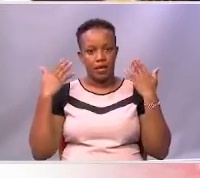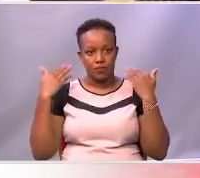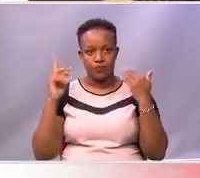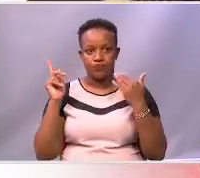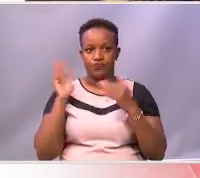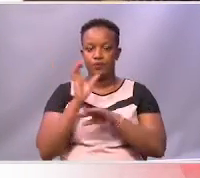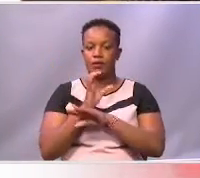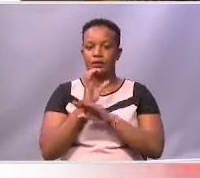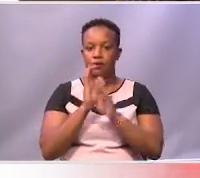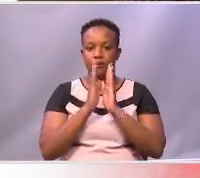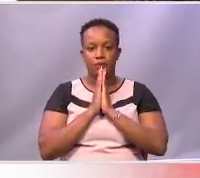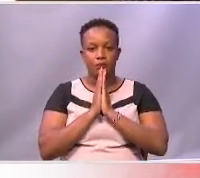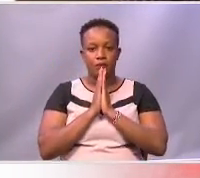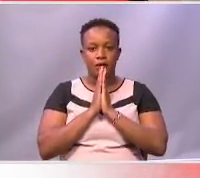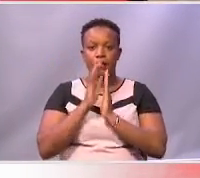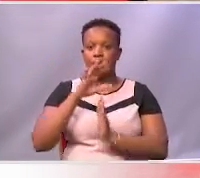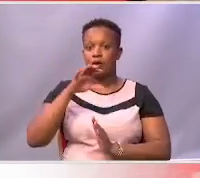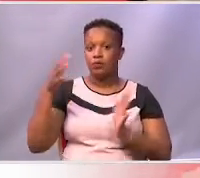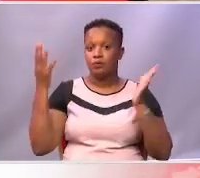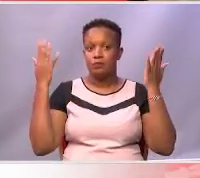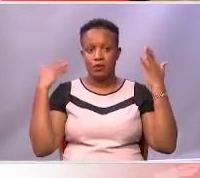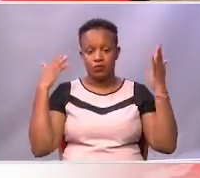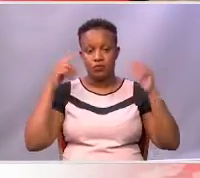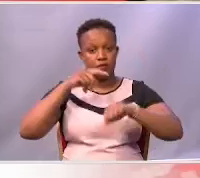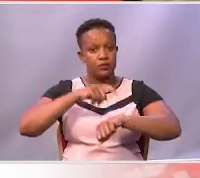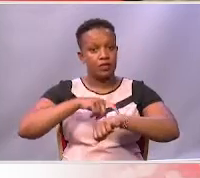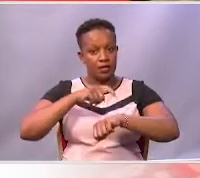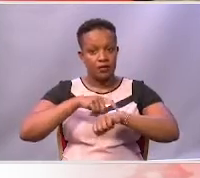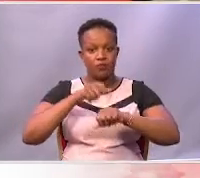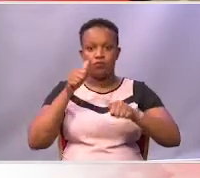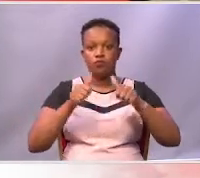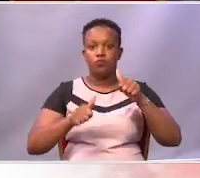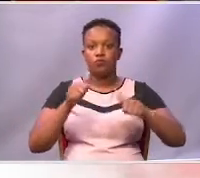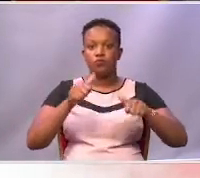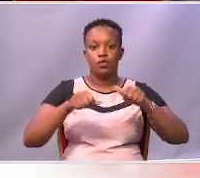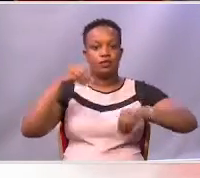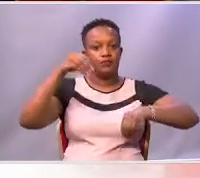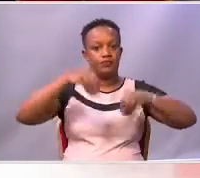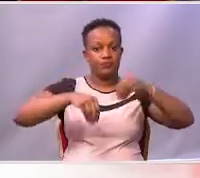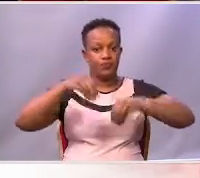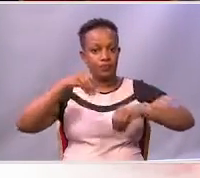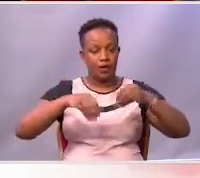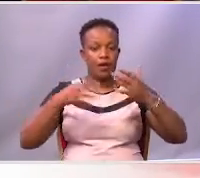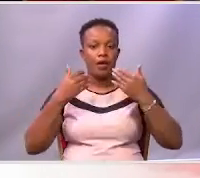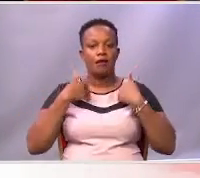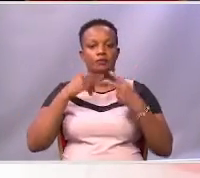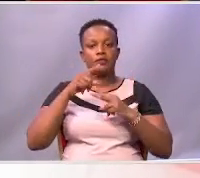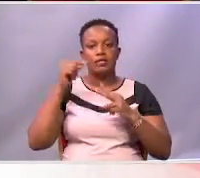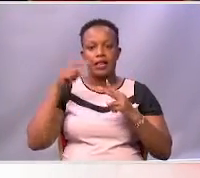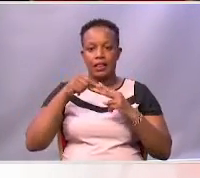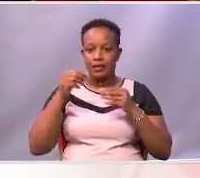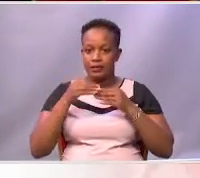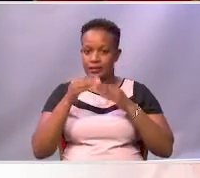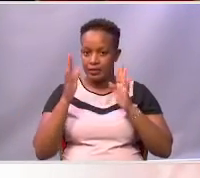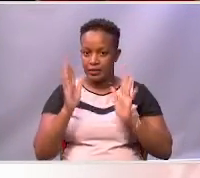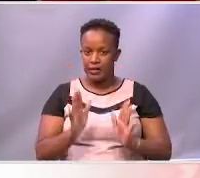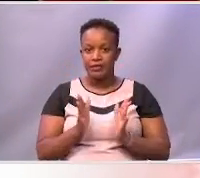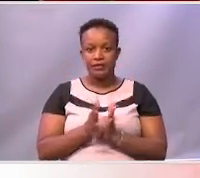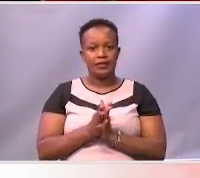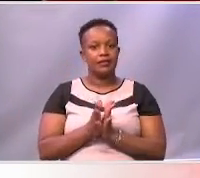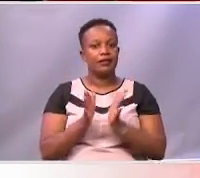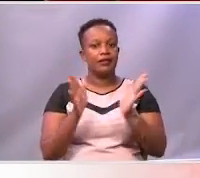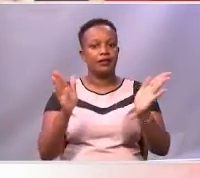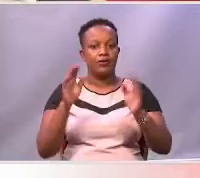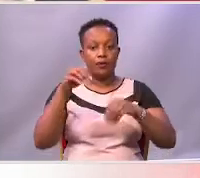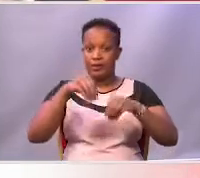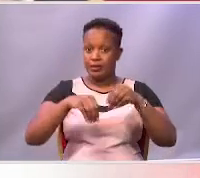kwa jumla, kipindi ambacho wananchi wanatarajiwa kuingia debeni ili kuwachagua viongozi katika uchaguzi mkuu ujao.